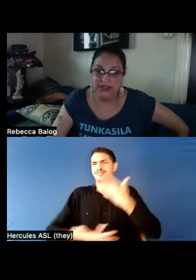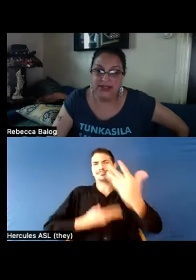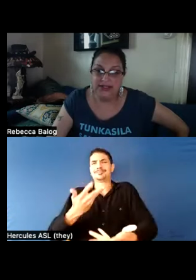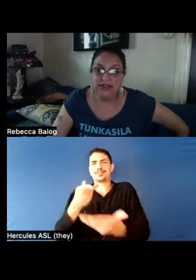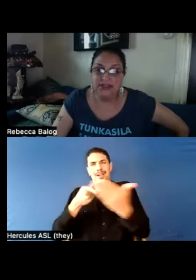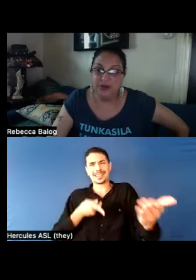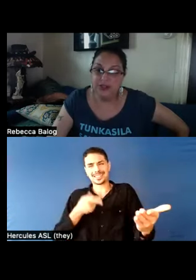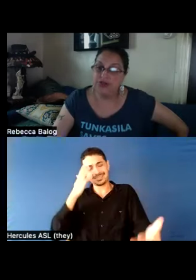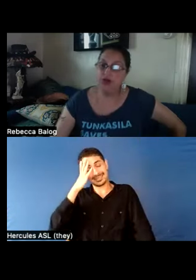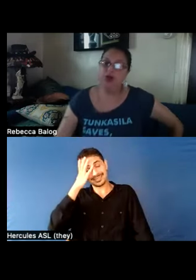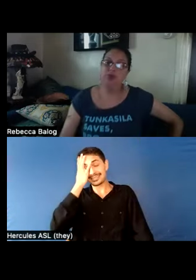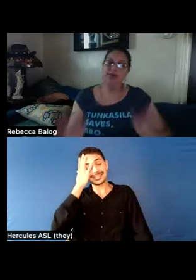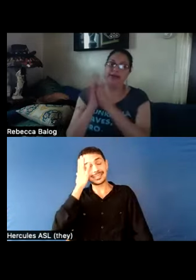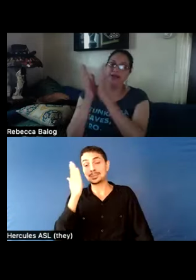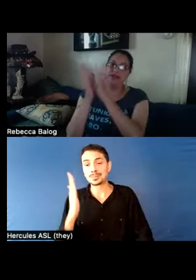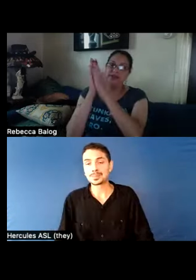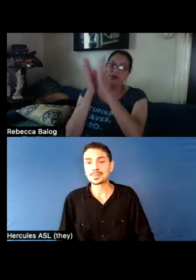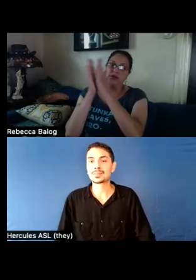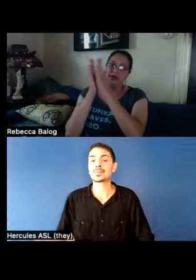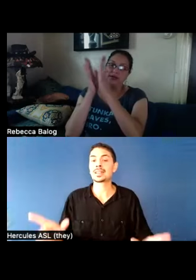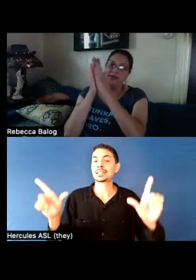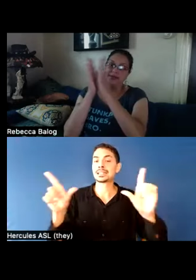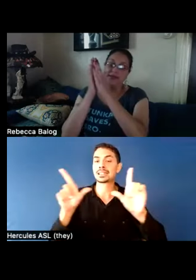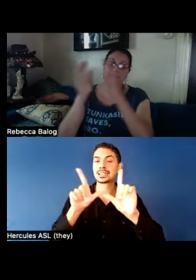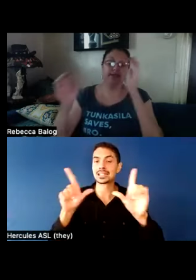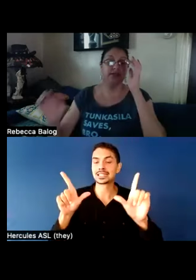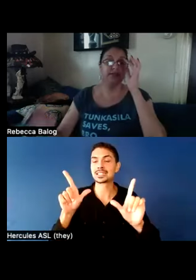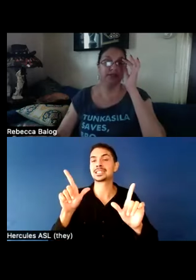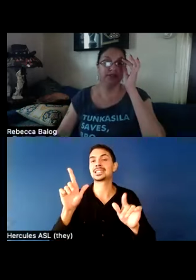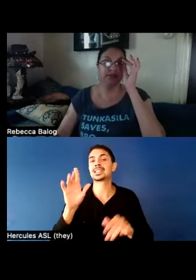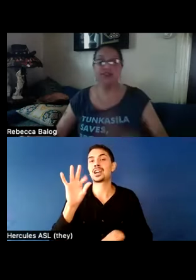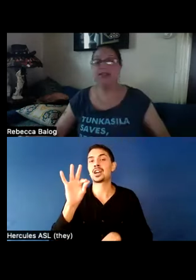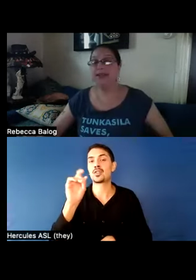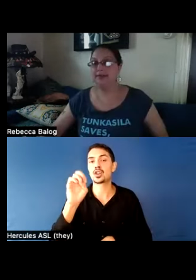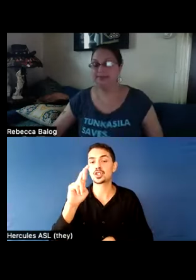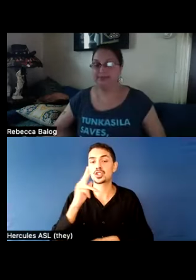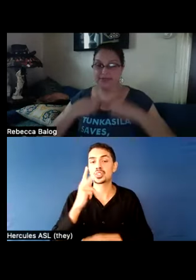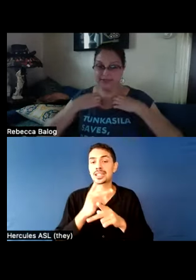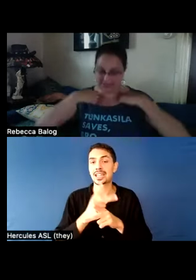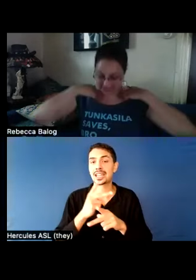doers, licensed foster home providers, Victoria. Yes, it's almost like